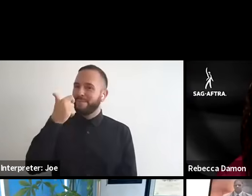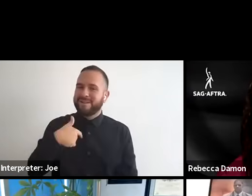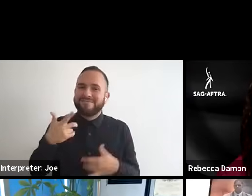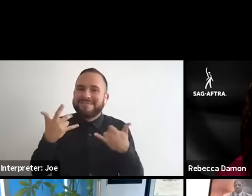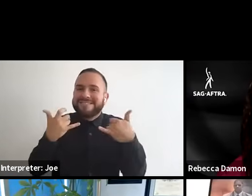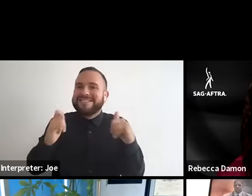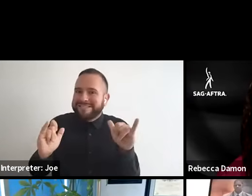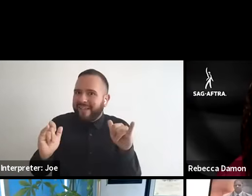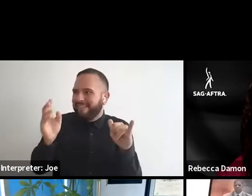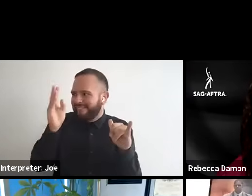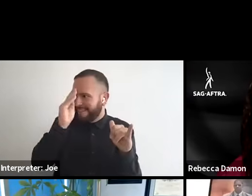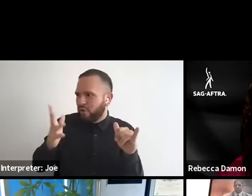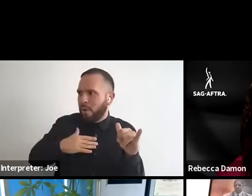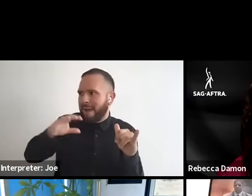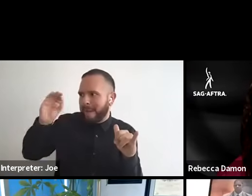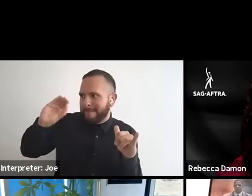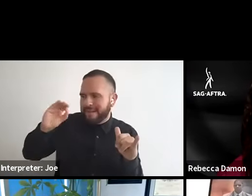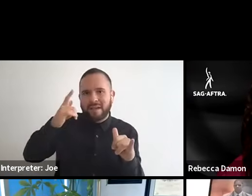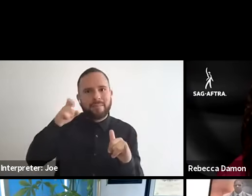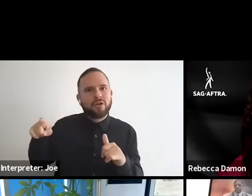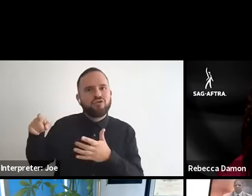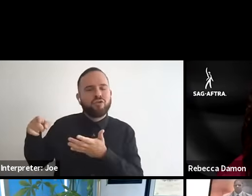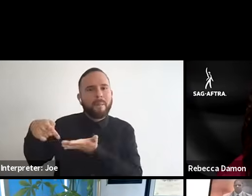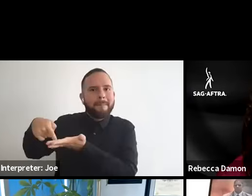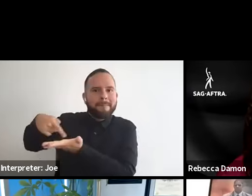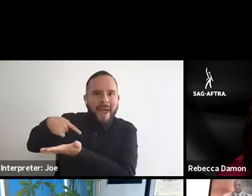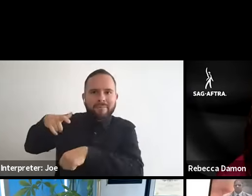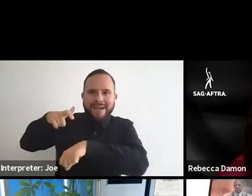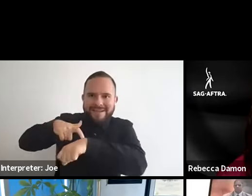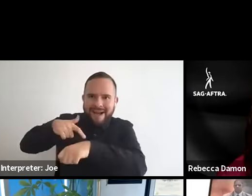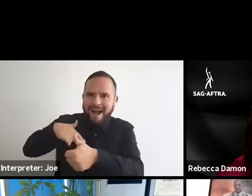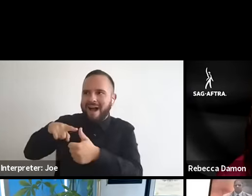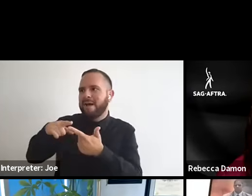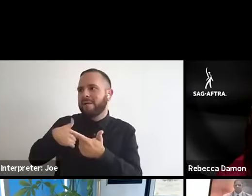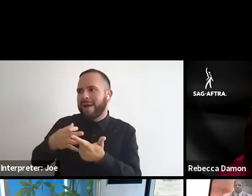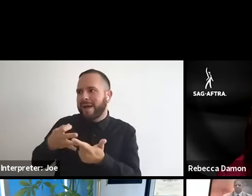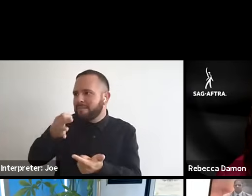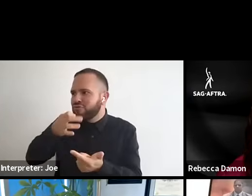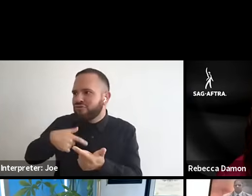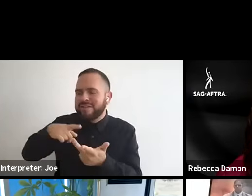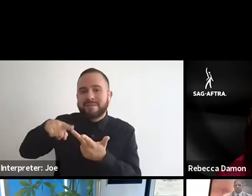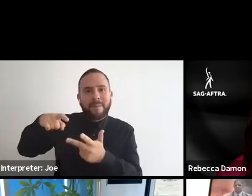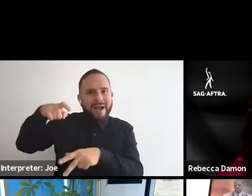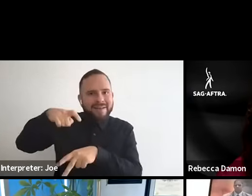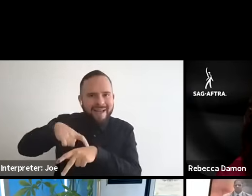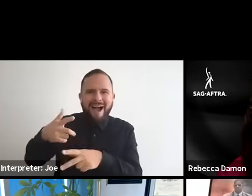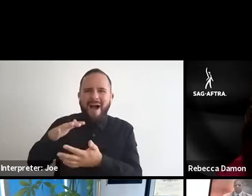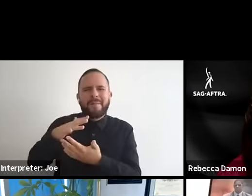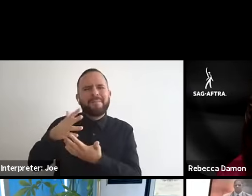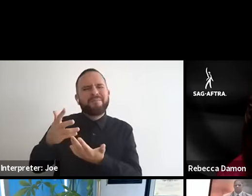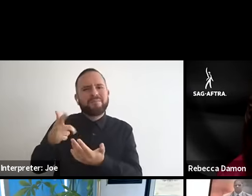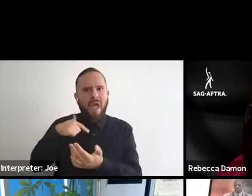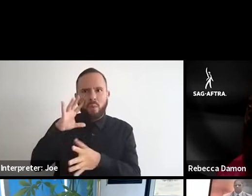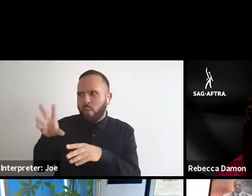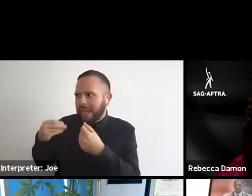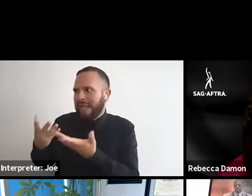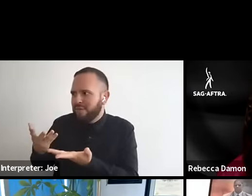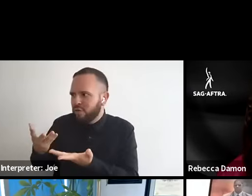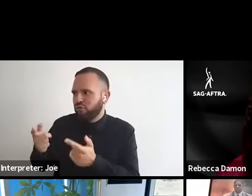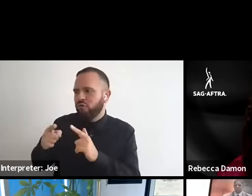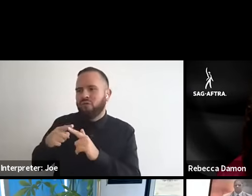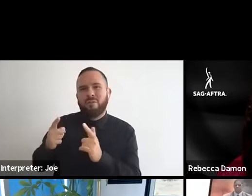opinion. You know, you're paying for my time and for my expertise and my advice. I'm going to give it to you. But, you know,